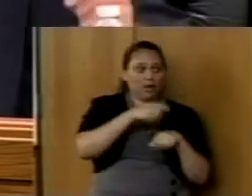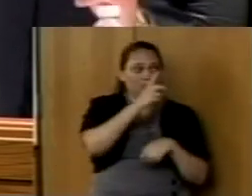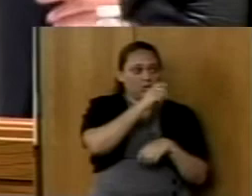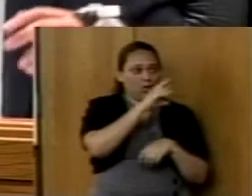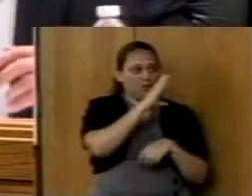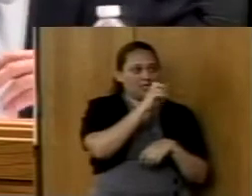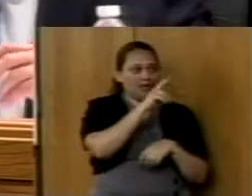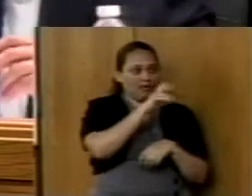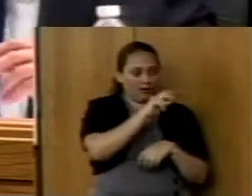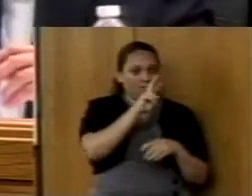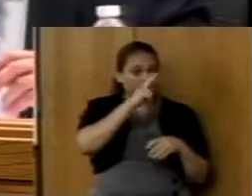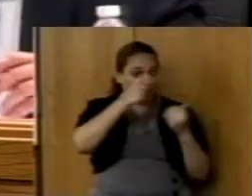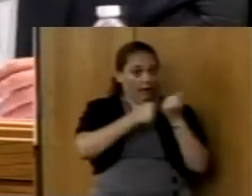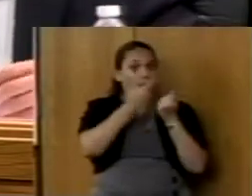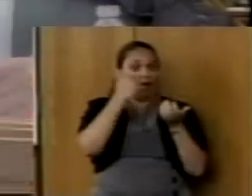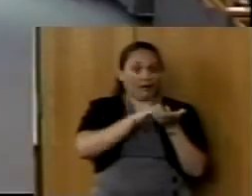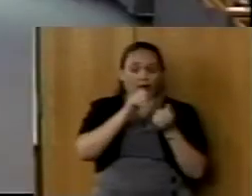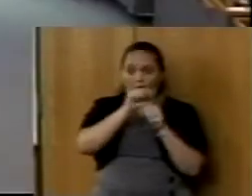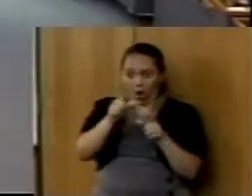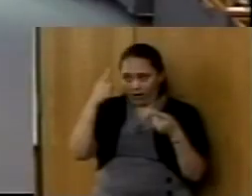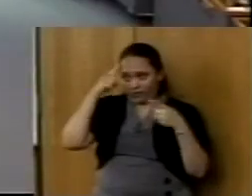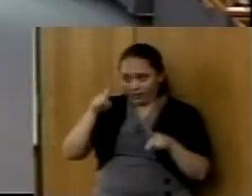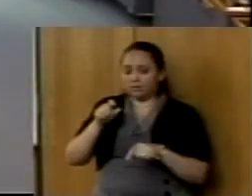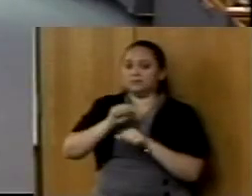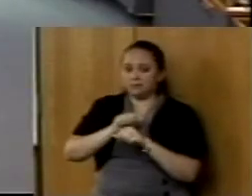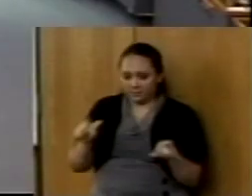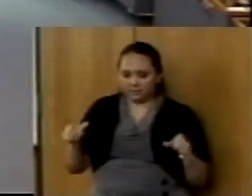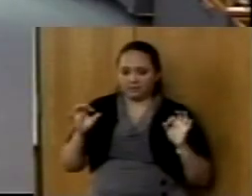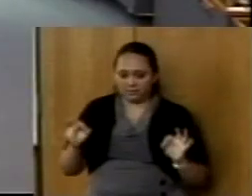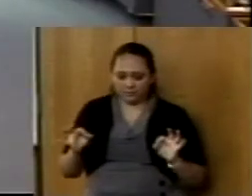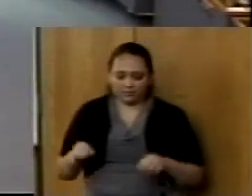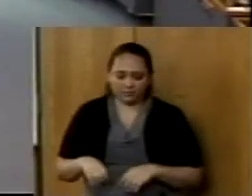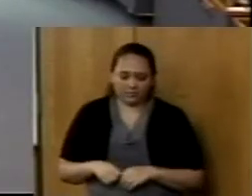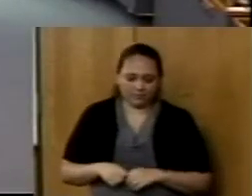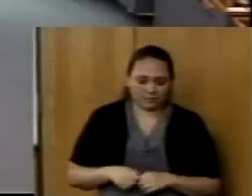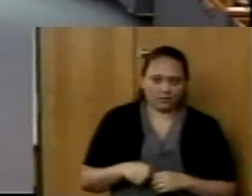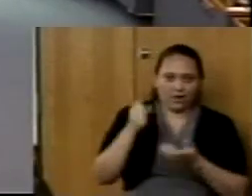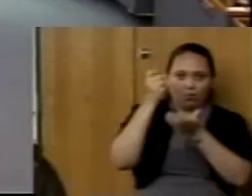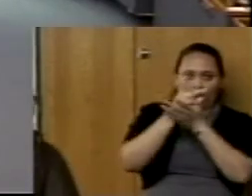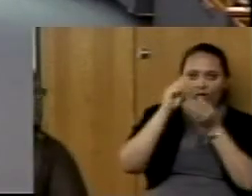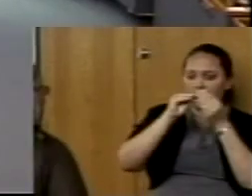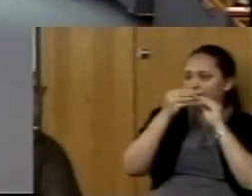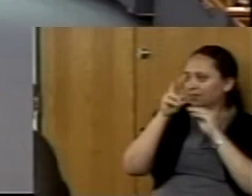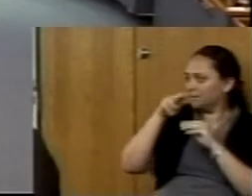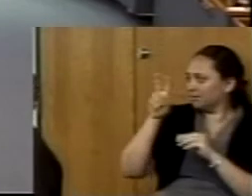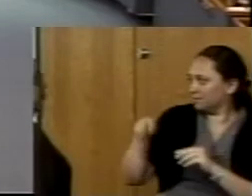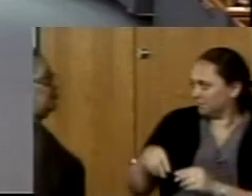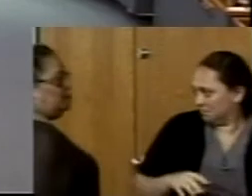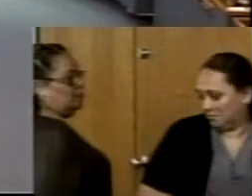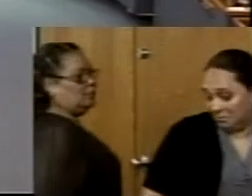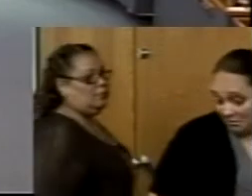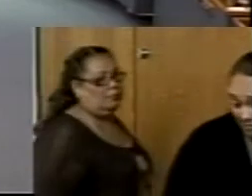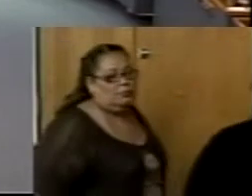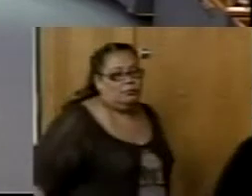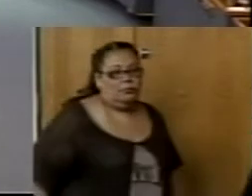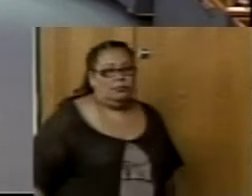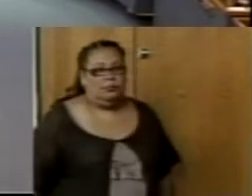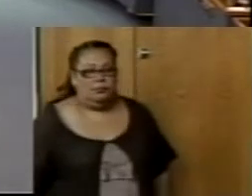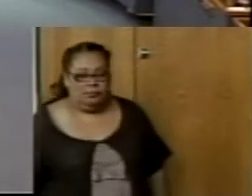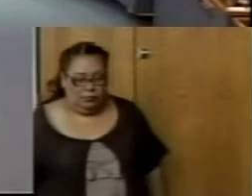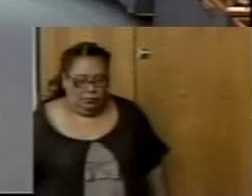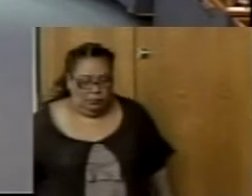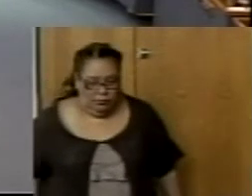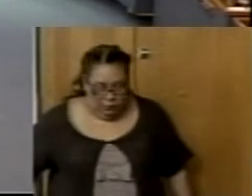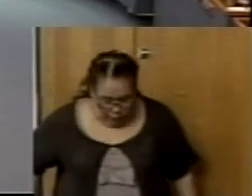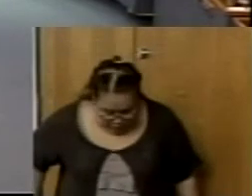second it again? All in favor? Aye. Motion passed unanimously. To approve item 22 with an annual